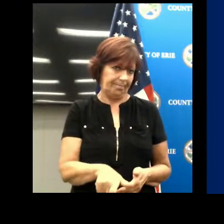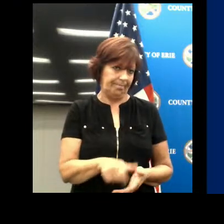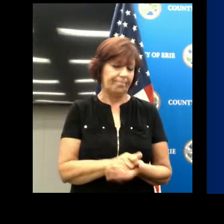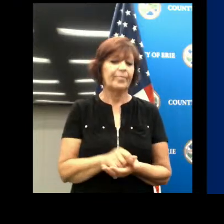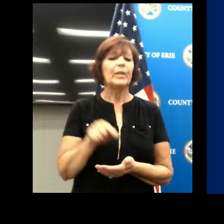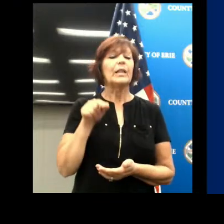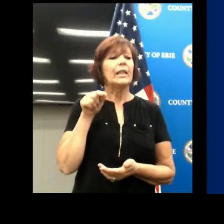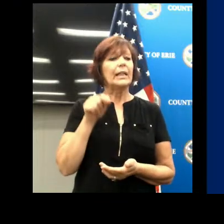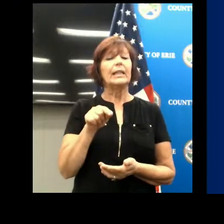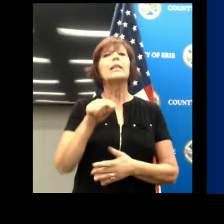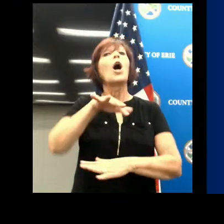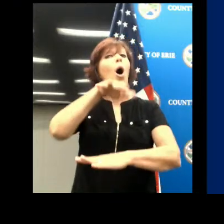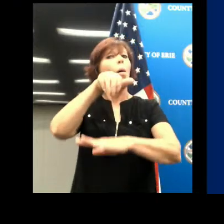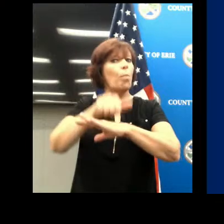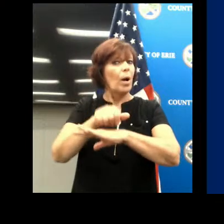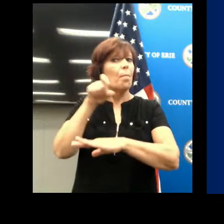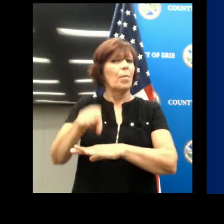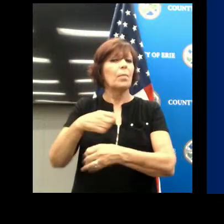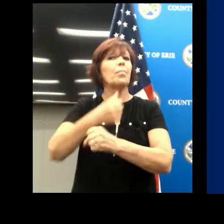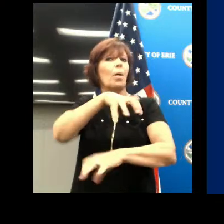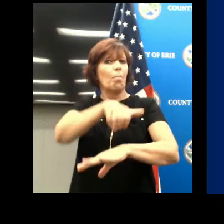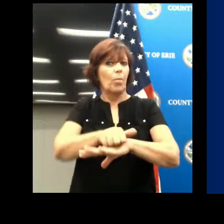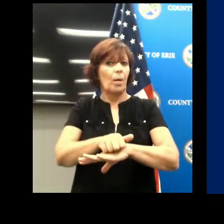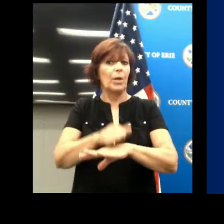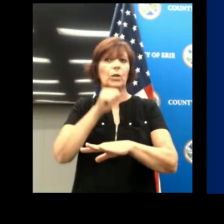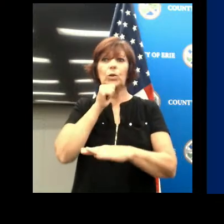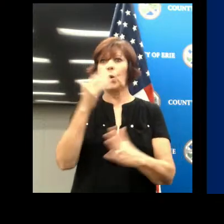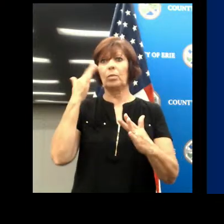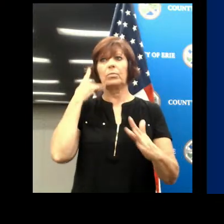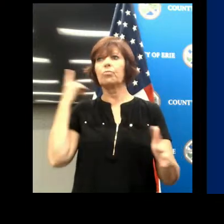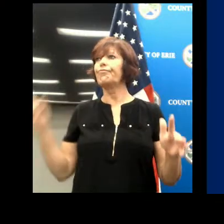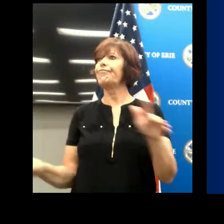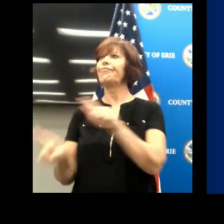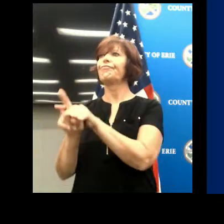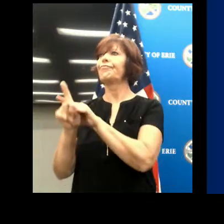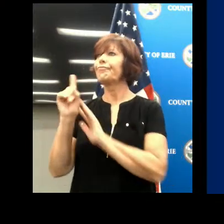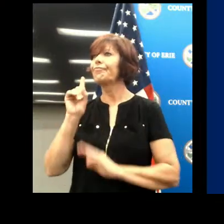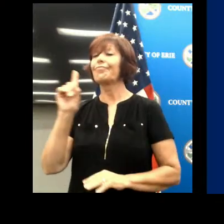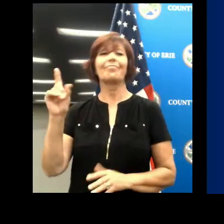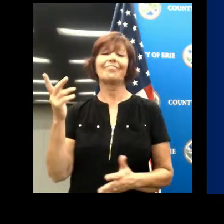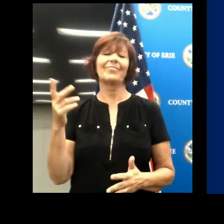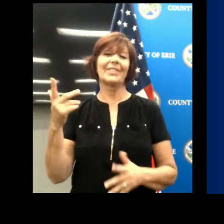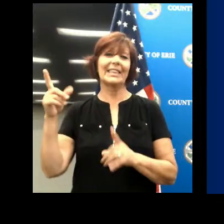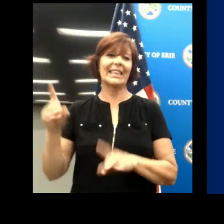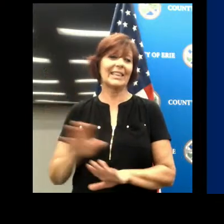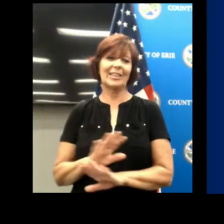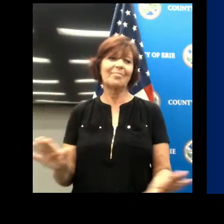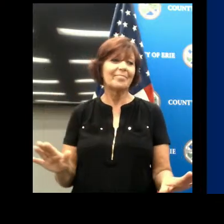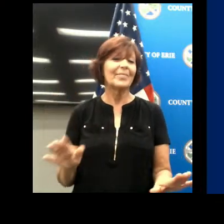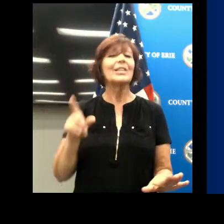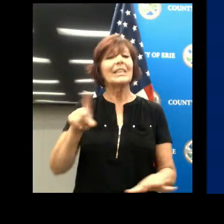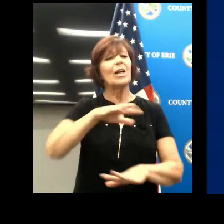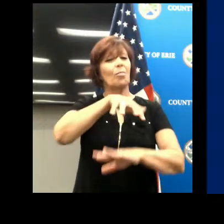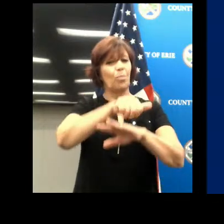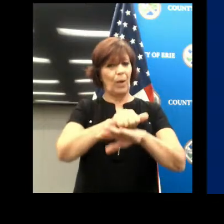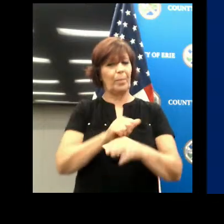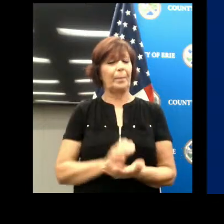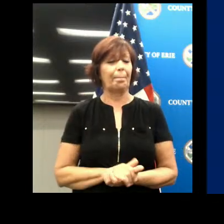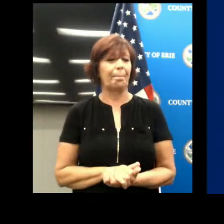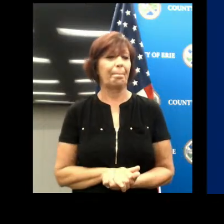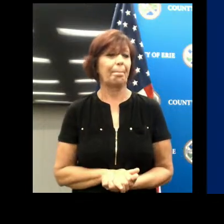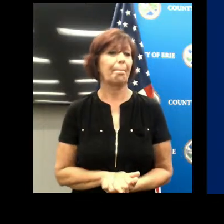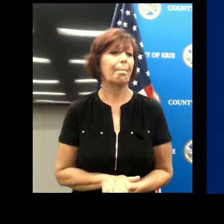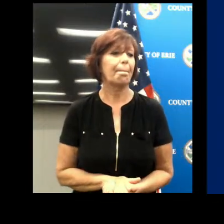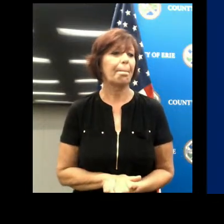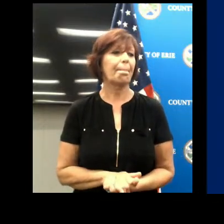These are by appointment only, so please don't expect if you walk up to our diagnostic testing, to our swab clinic, that we'll be able to take you